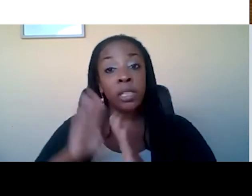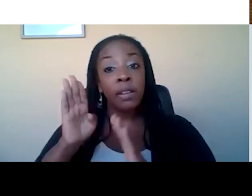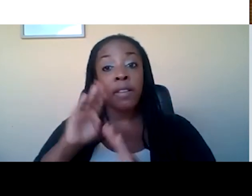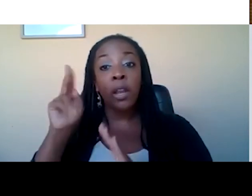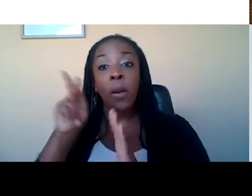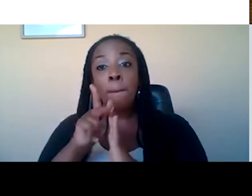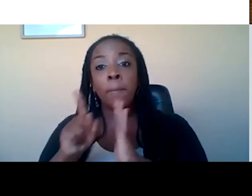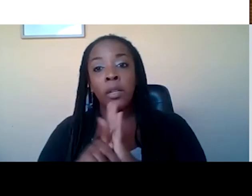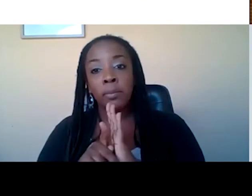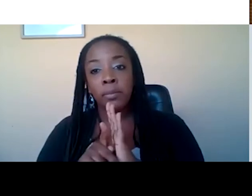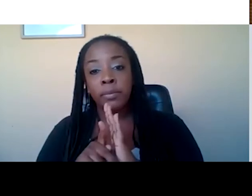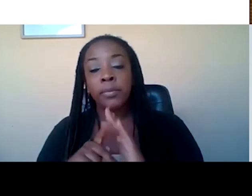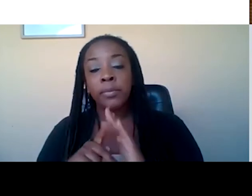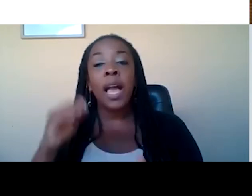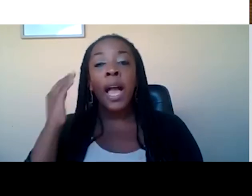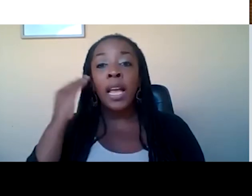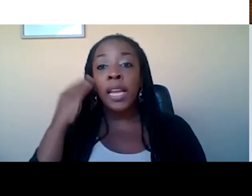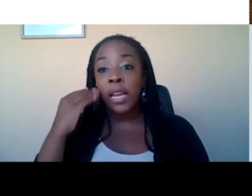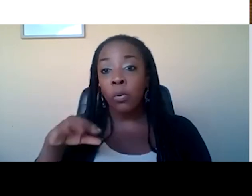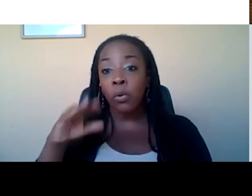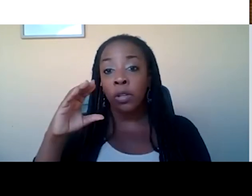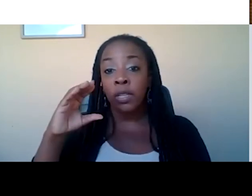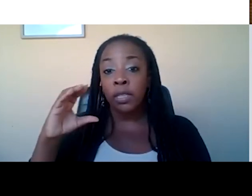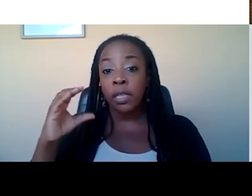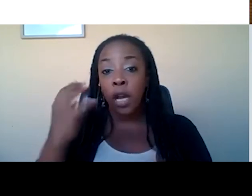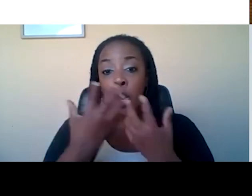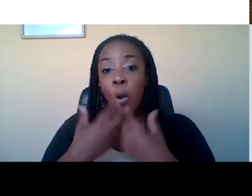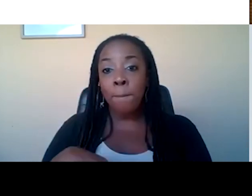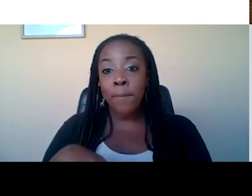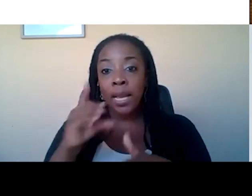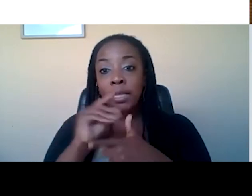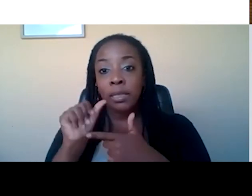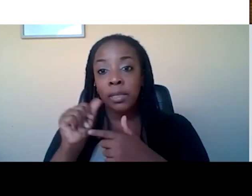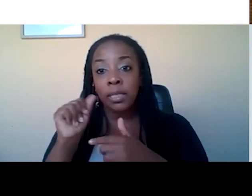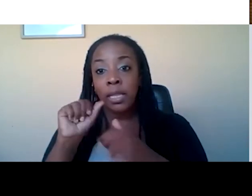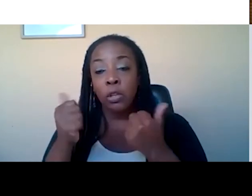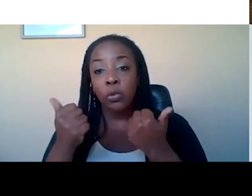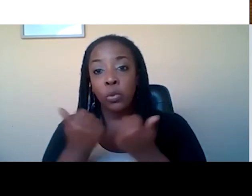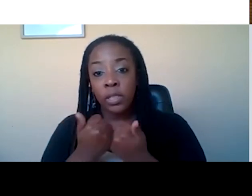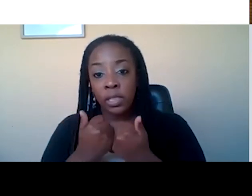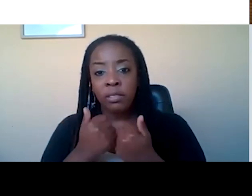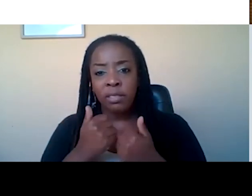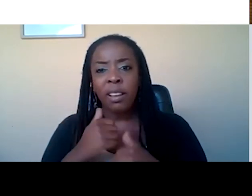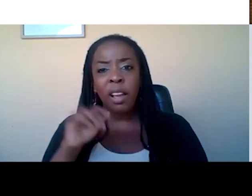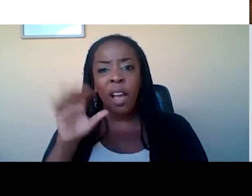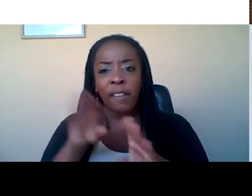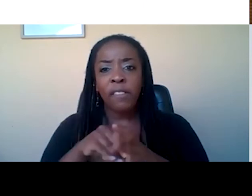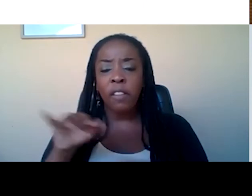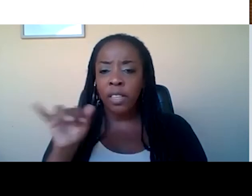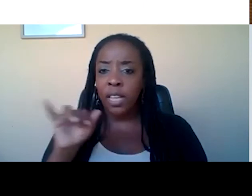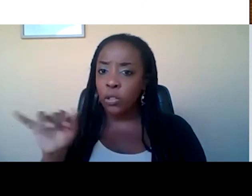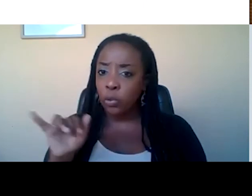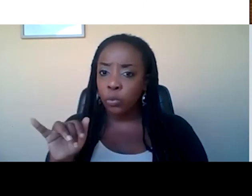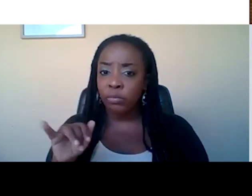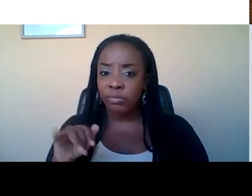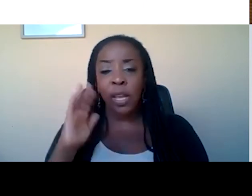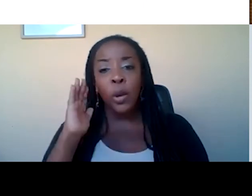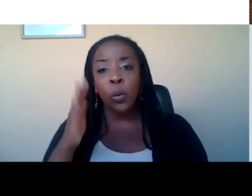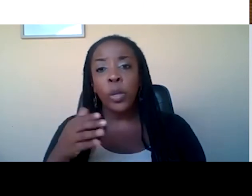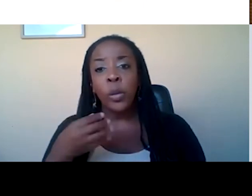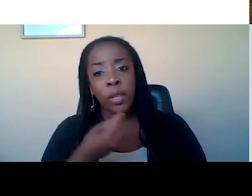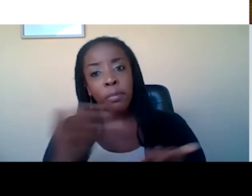Combined Disabilities Association is also part of that. So once they reach out, as I said, there will be templates